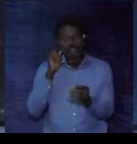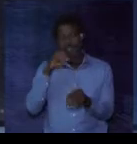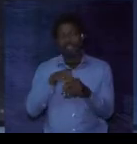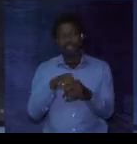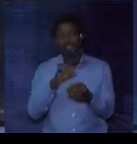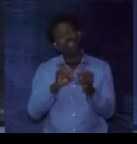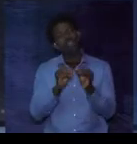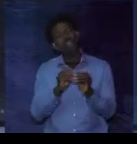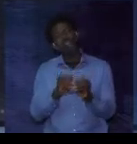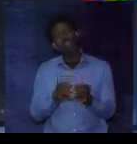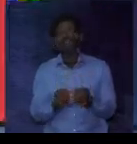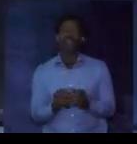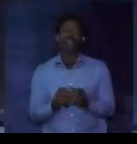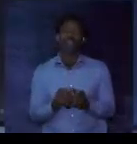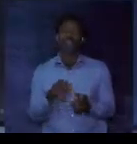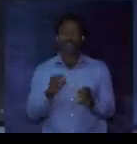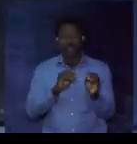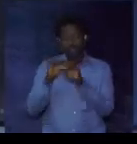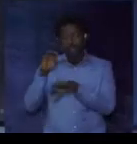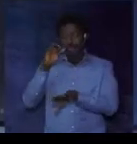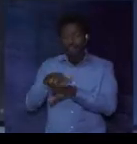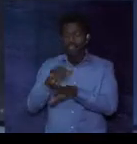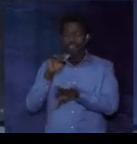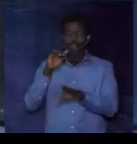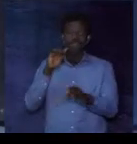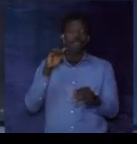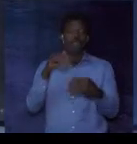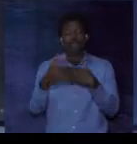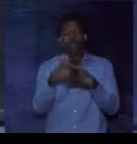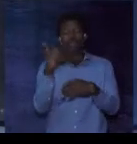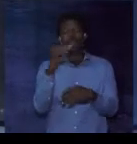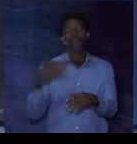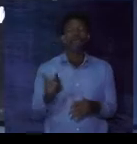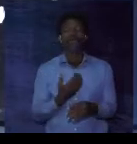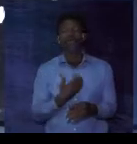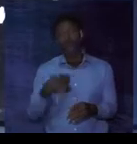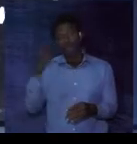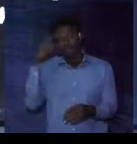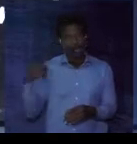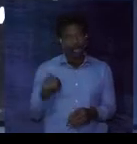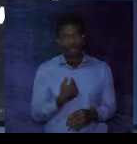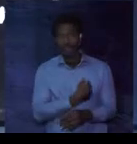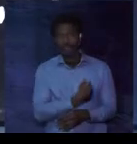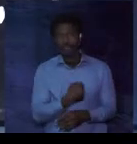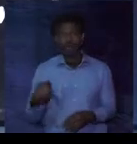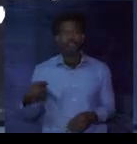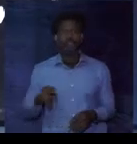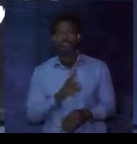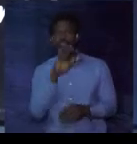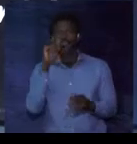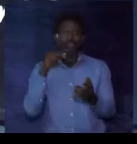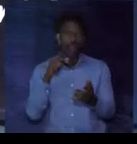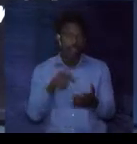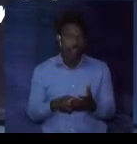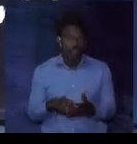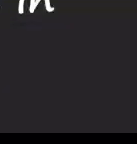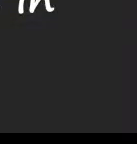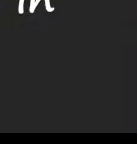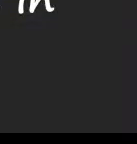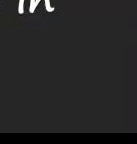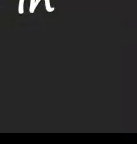means in numbering system. Okay, putting that at the back of our mind, we use this idea of